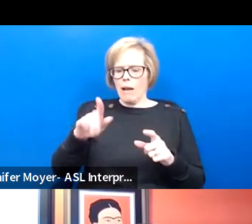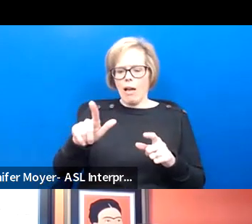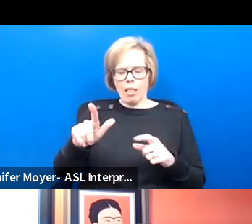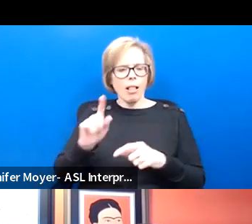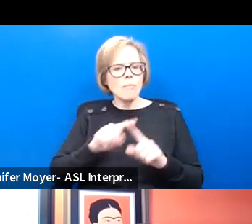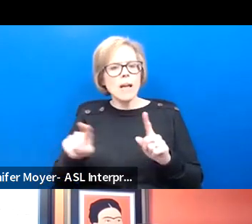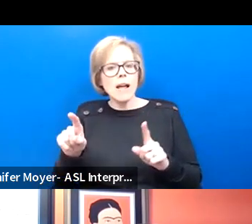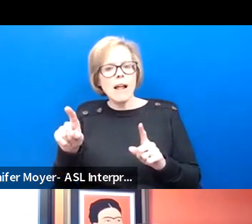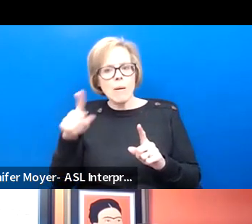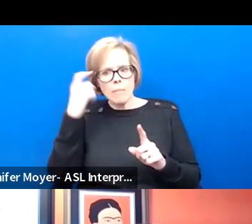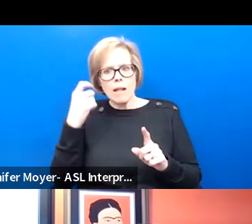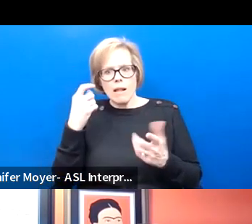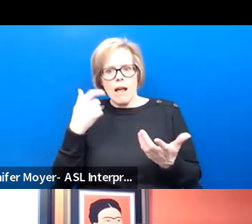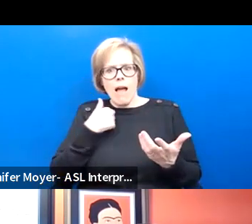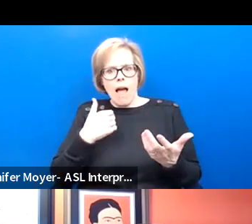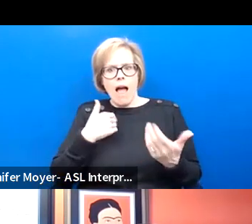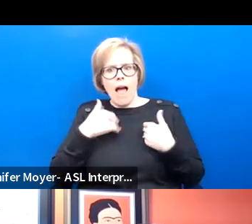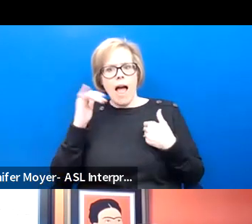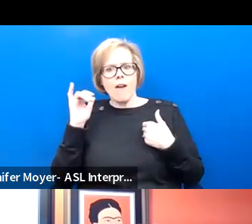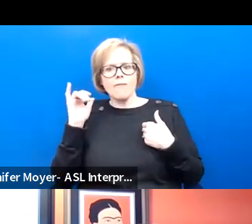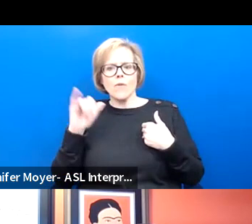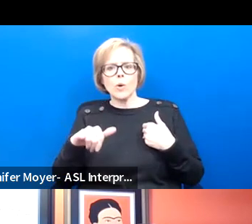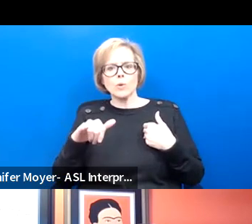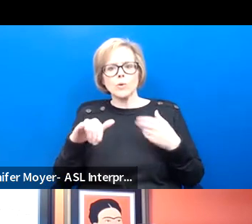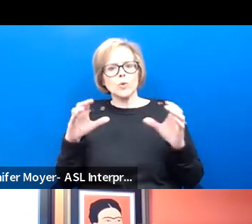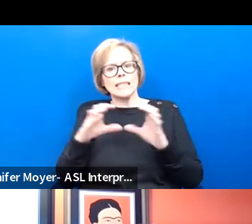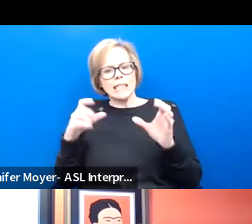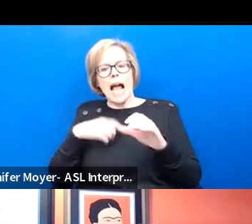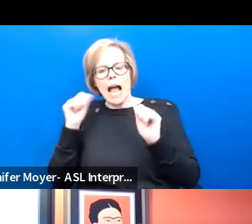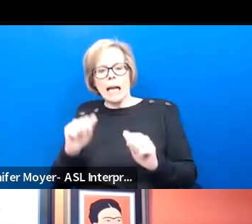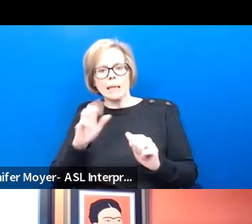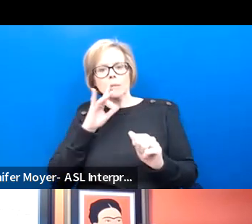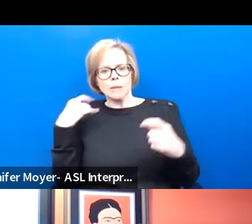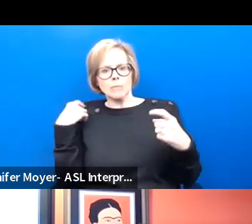but because I have the credentials to speak Spanish with the person, I can put in there.